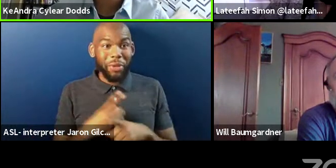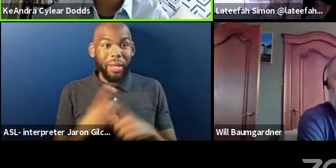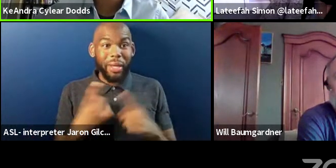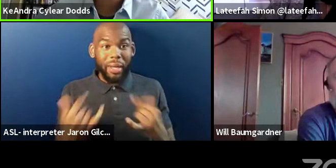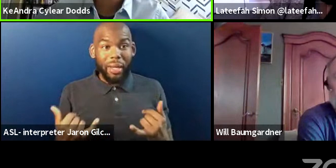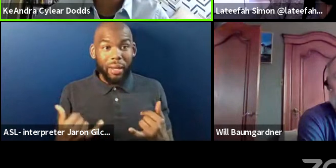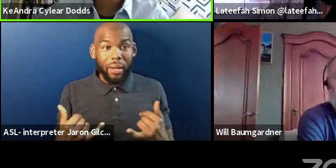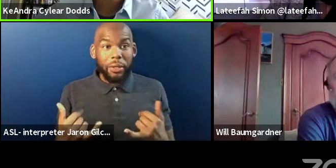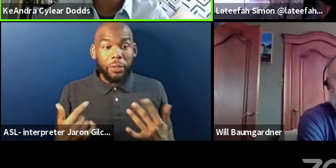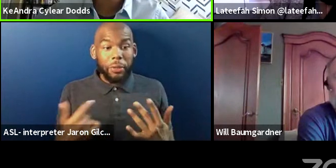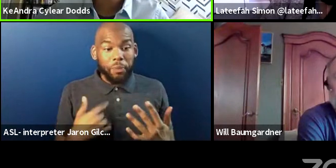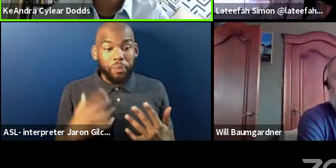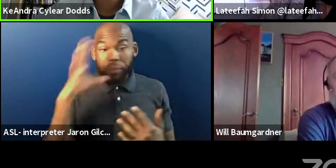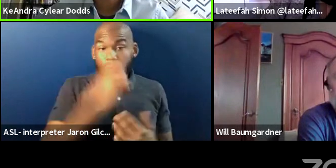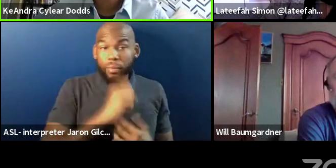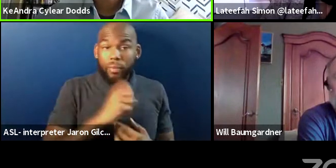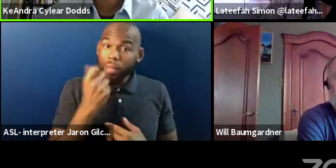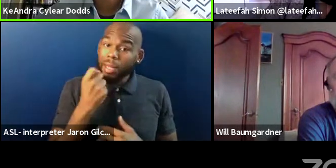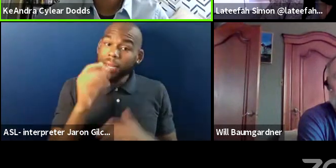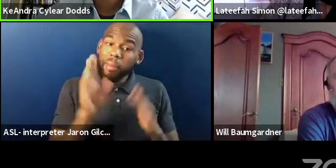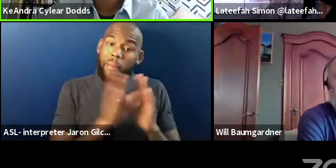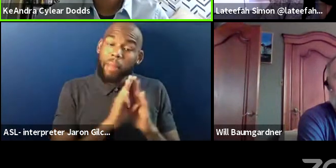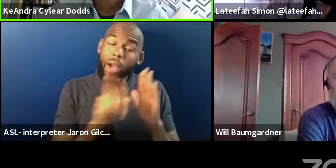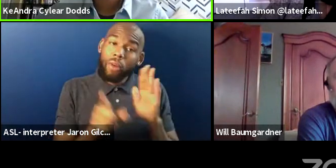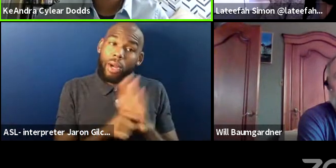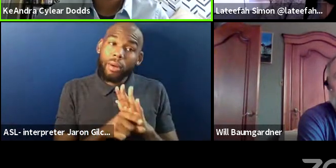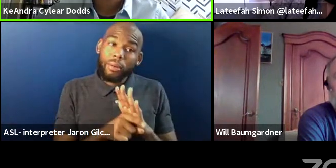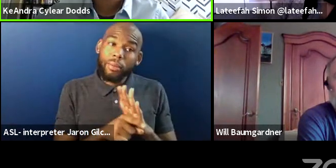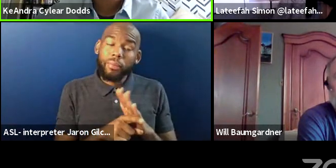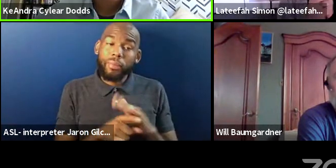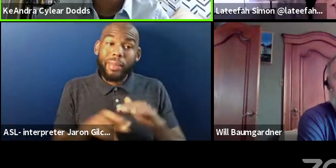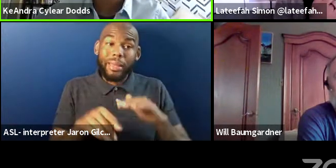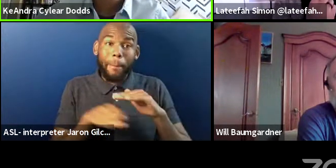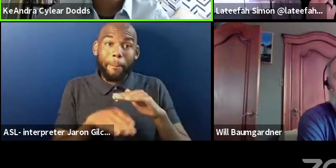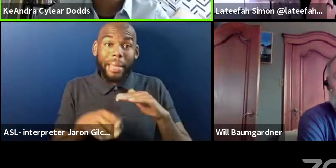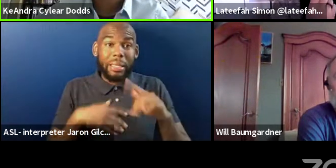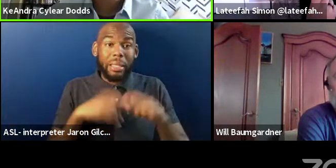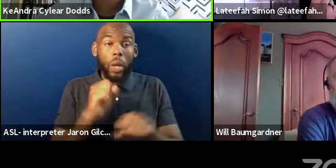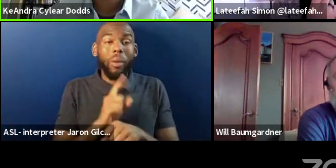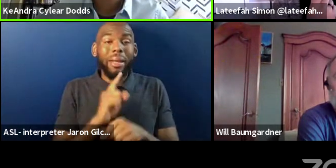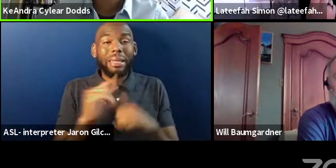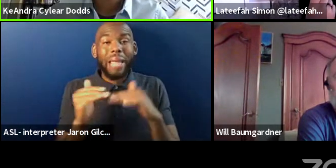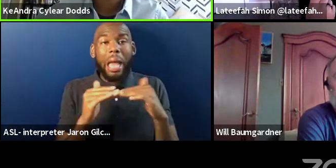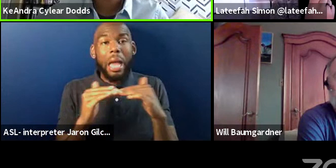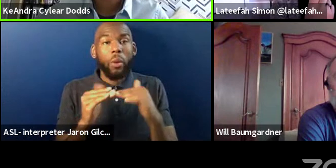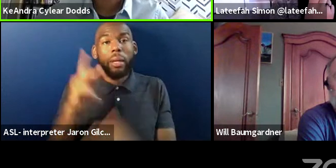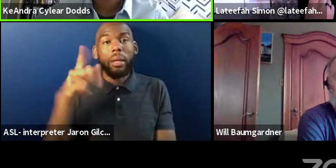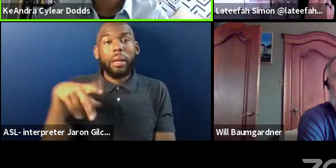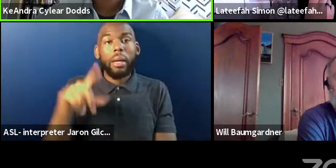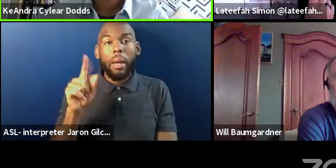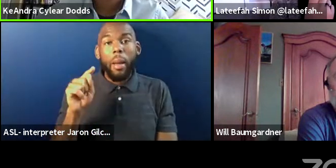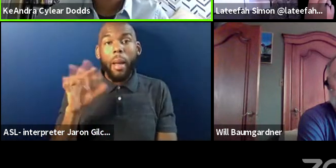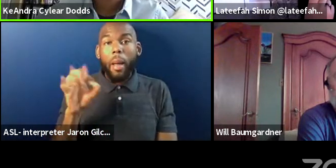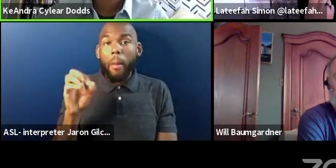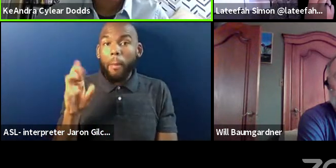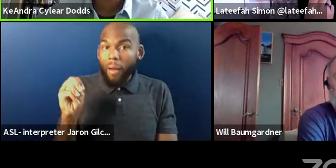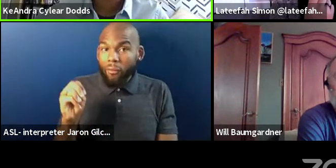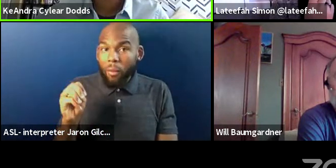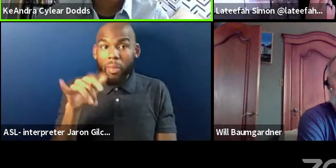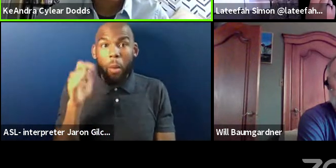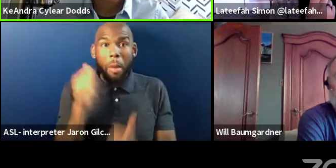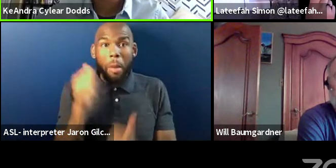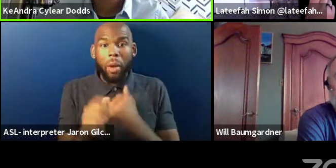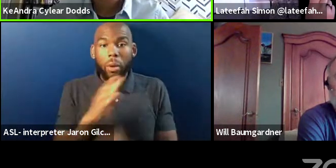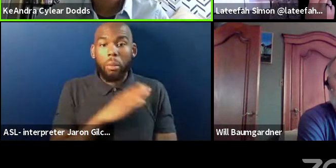just I guess a little bit of background. The basis of our work is our equity platform, and that's something that was passed by our board back